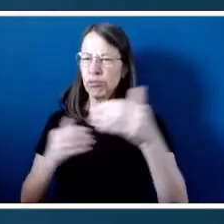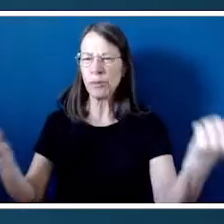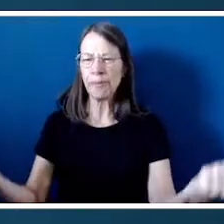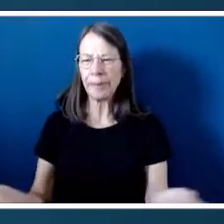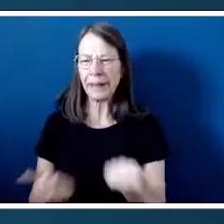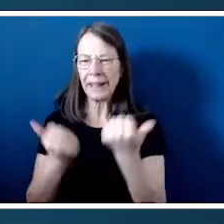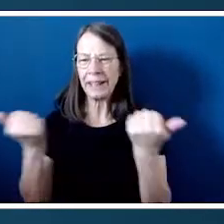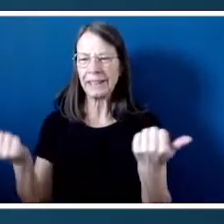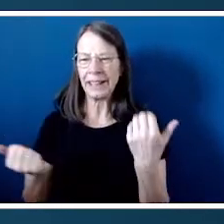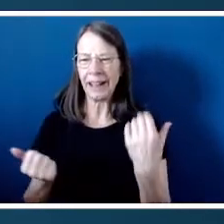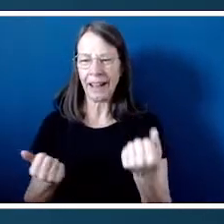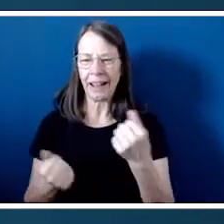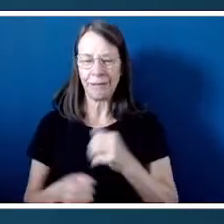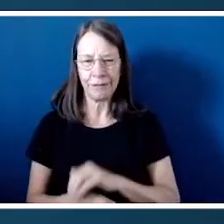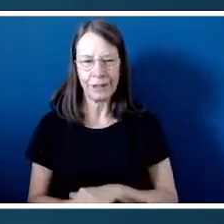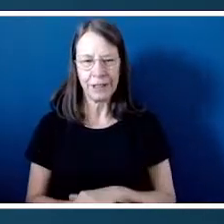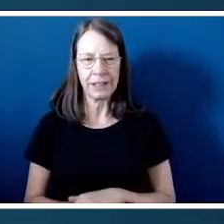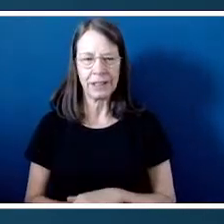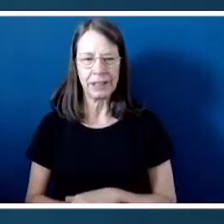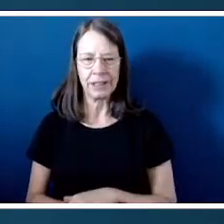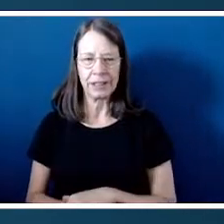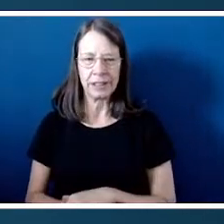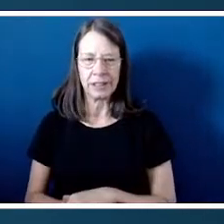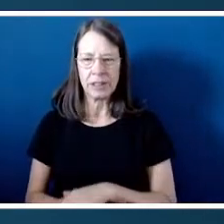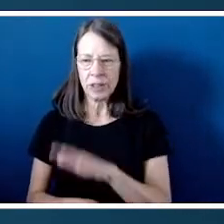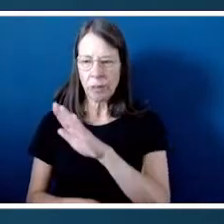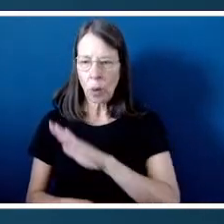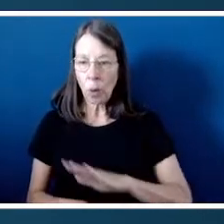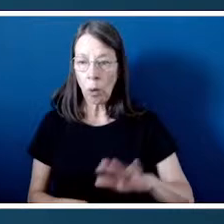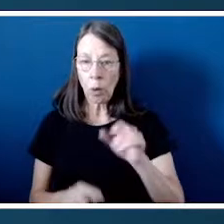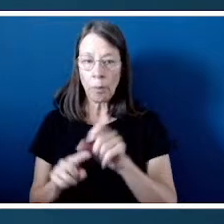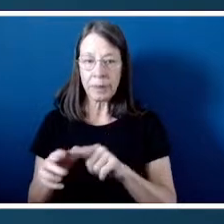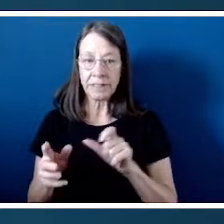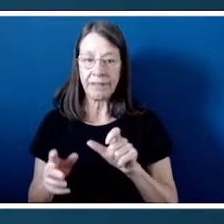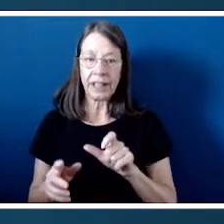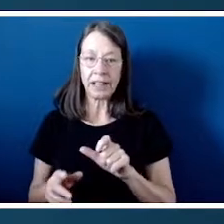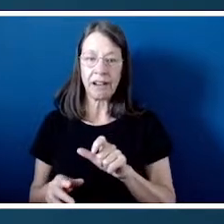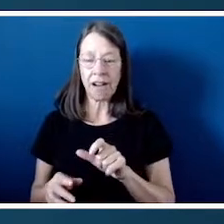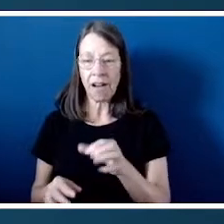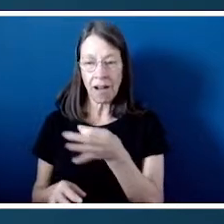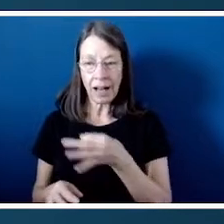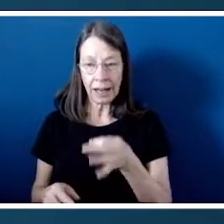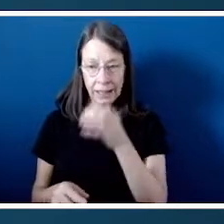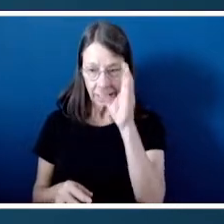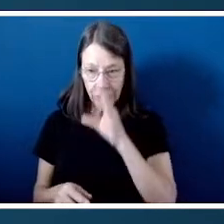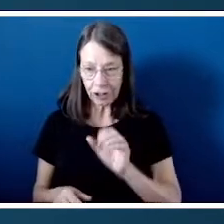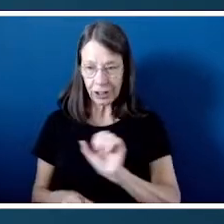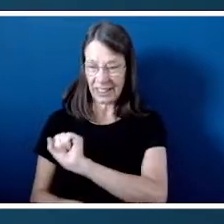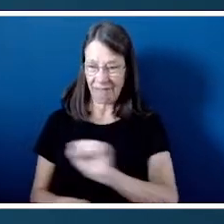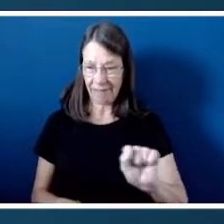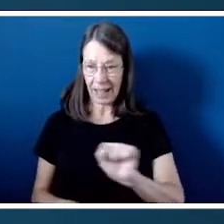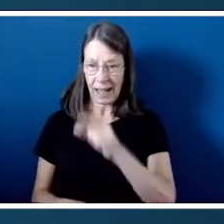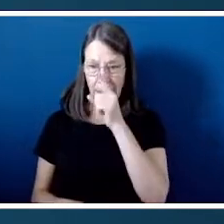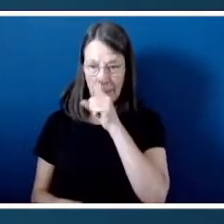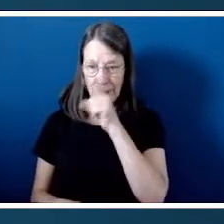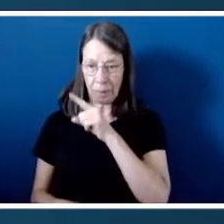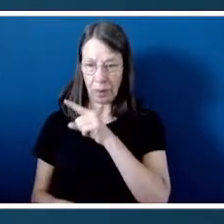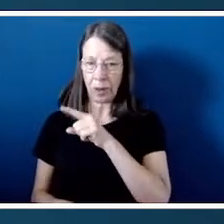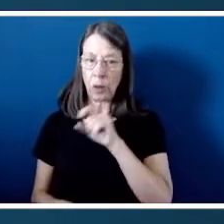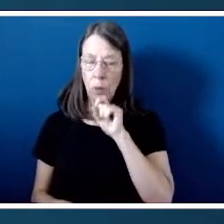The governments of all Pacific Island countries and all its people will walk in